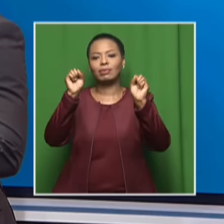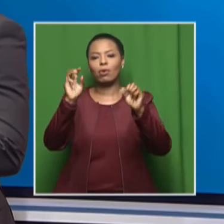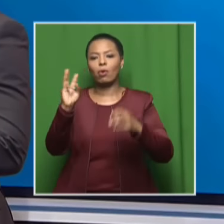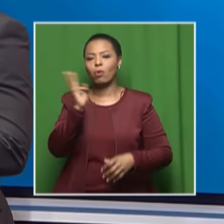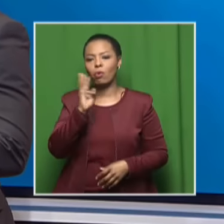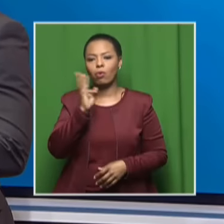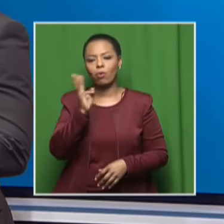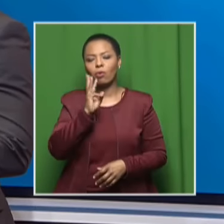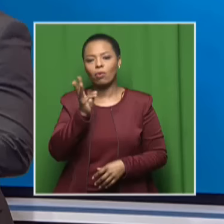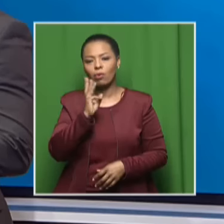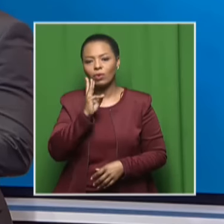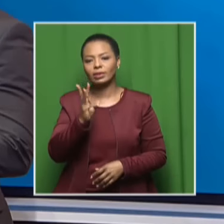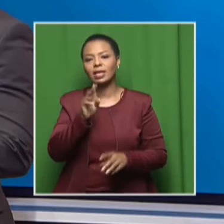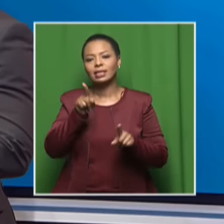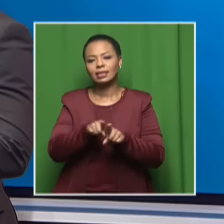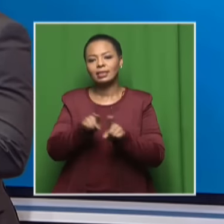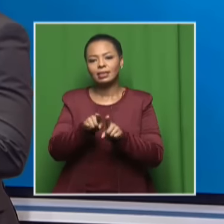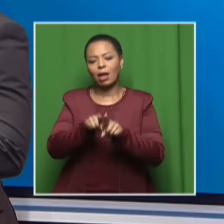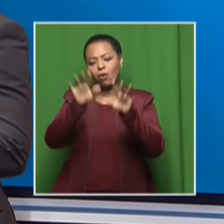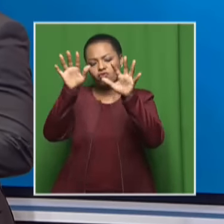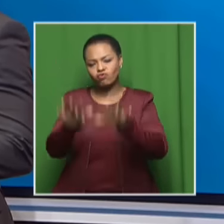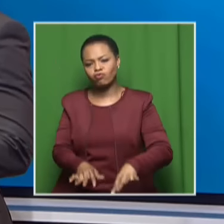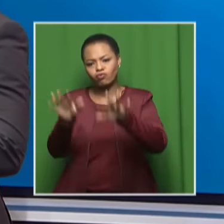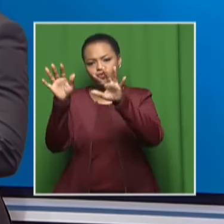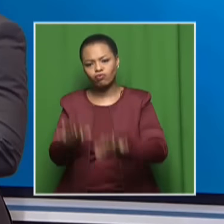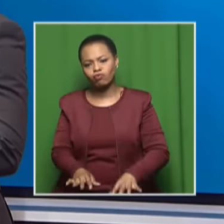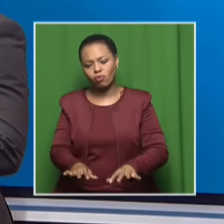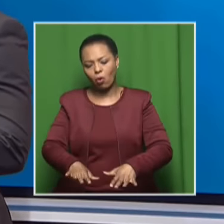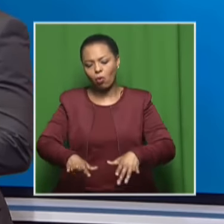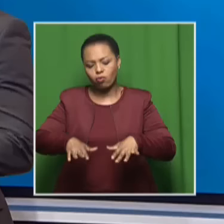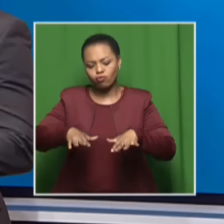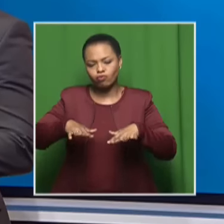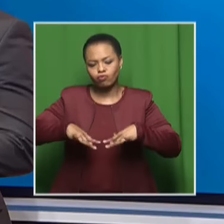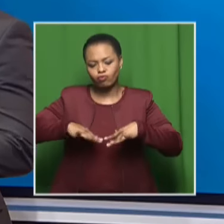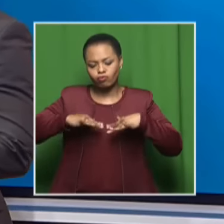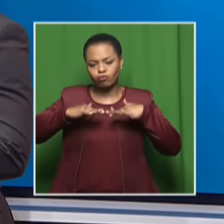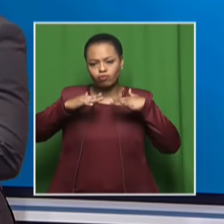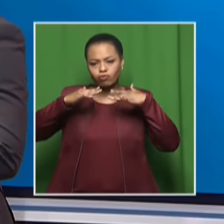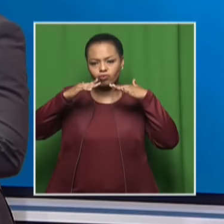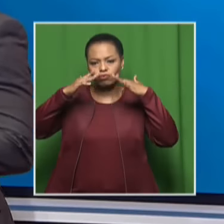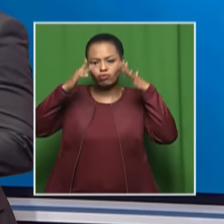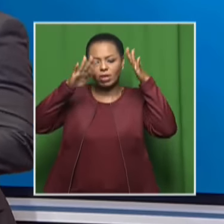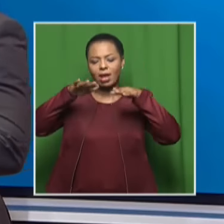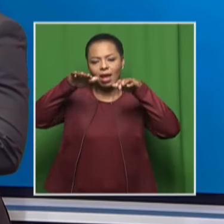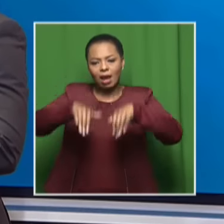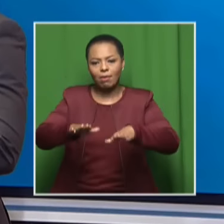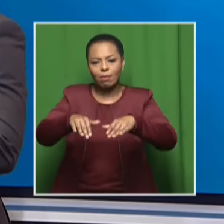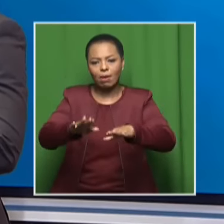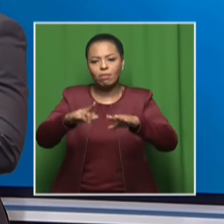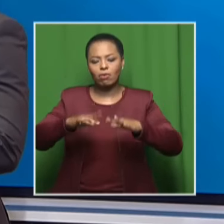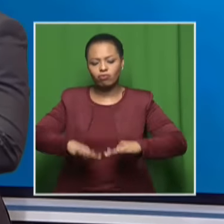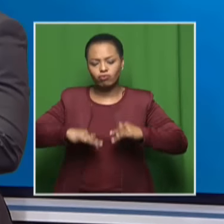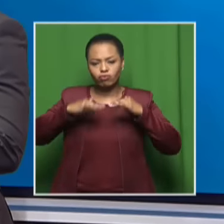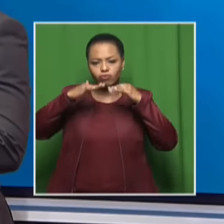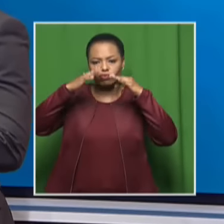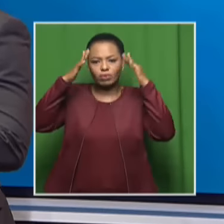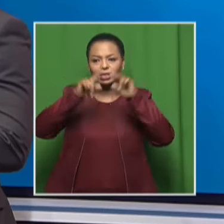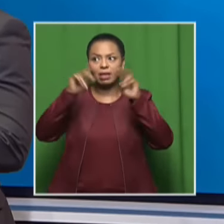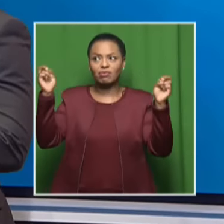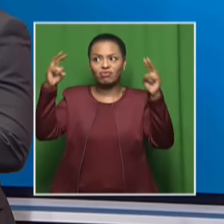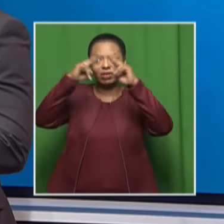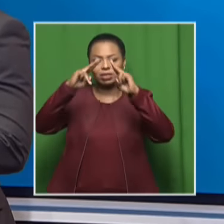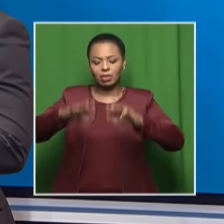disruptive rainfall and flooding, it means that low-lying bridges will be covered in water, and even informal settlements will be covered in water,